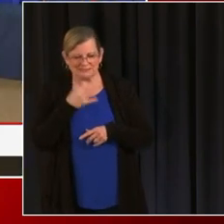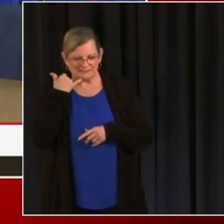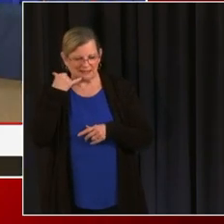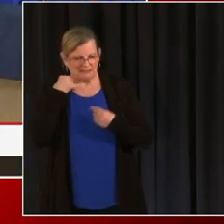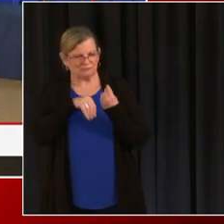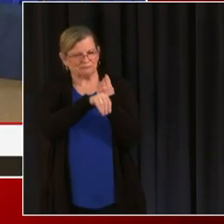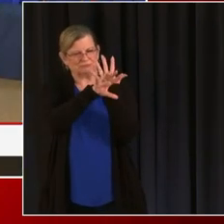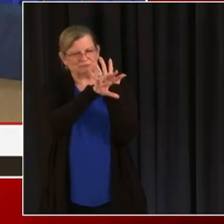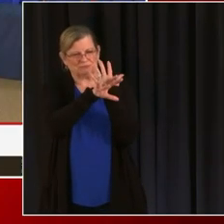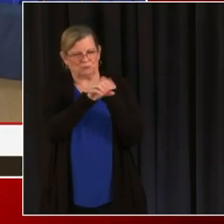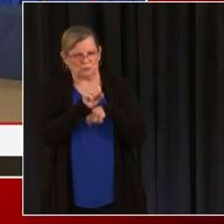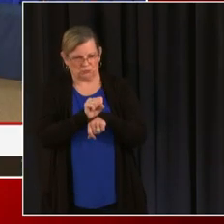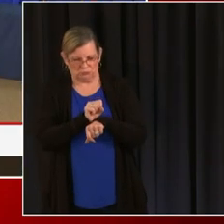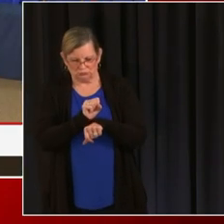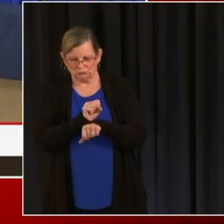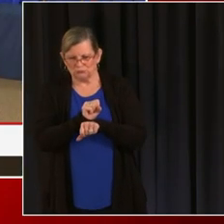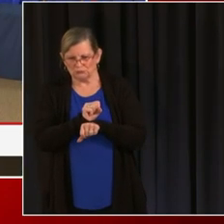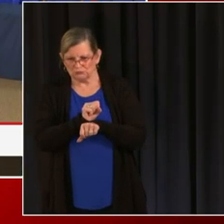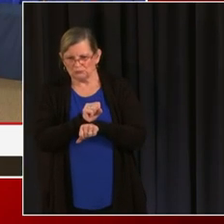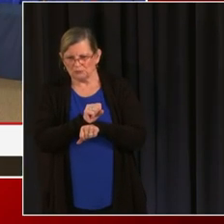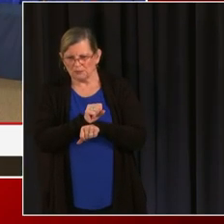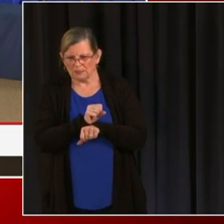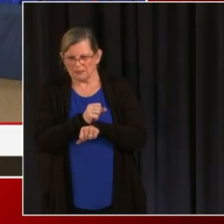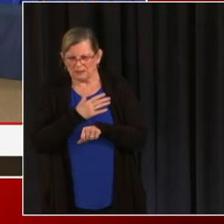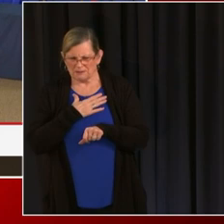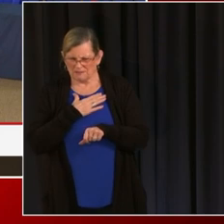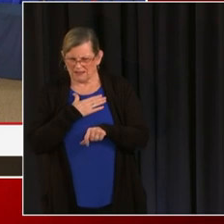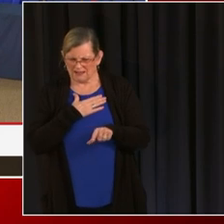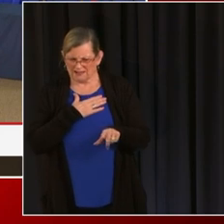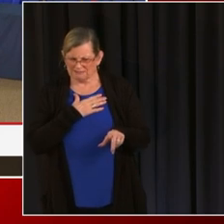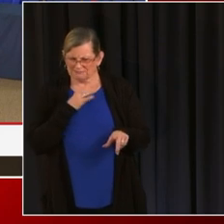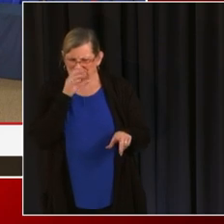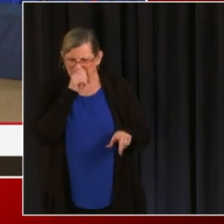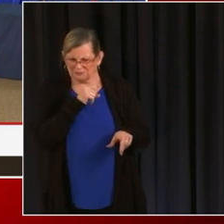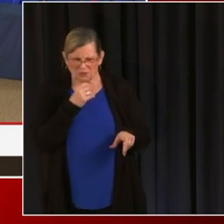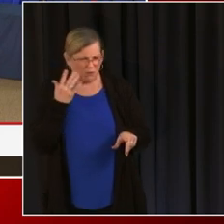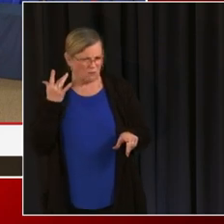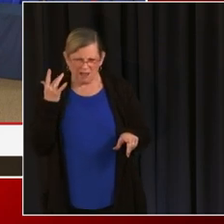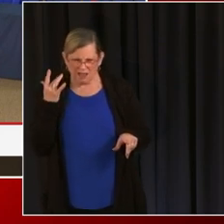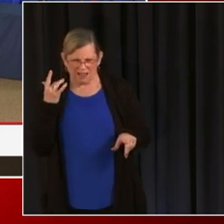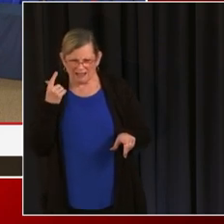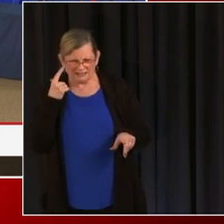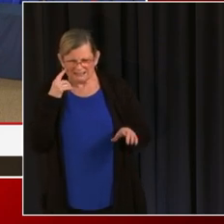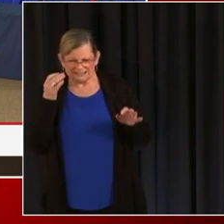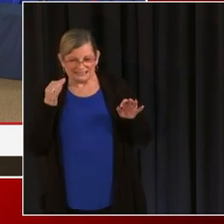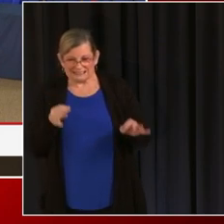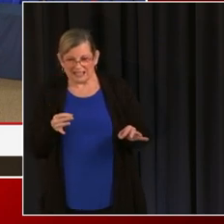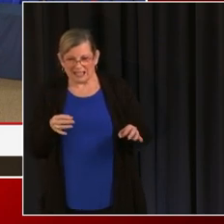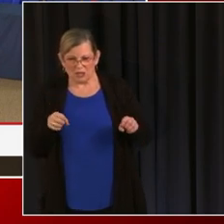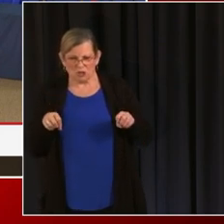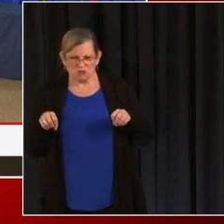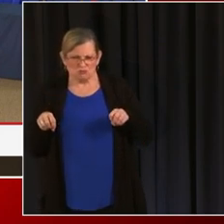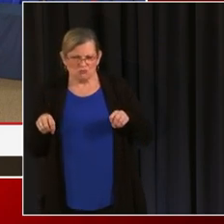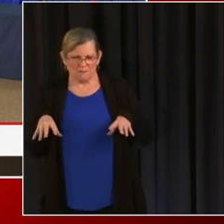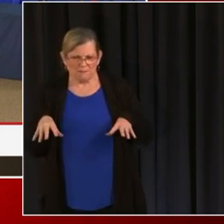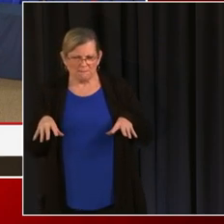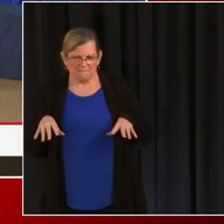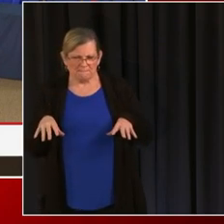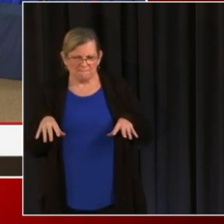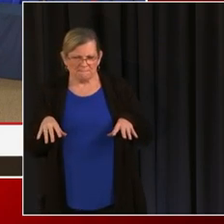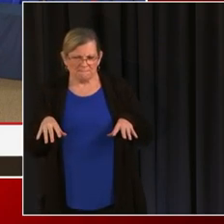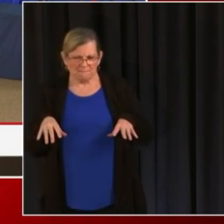the telework guidance. I guess my question is, why did you decide to drop